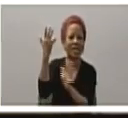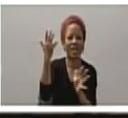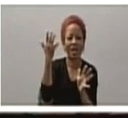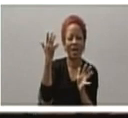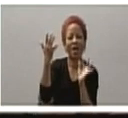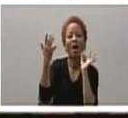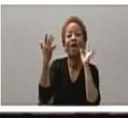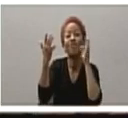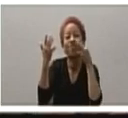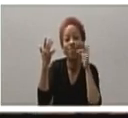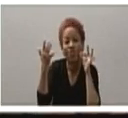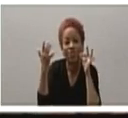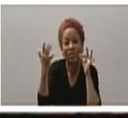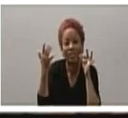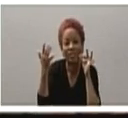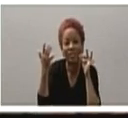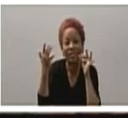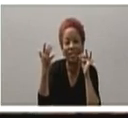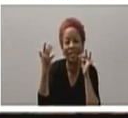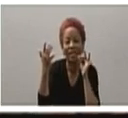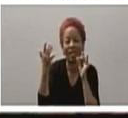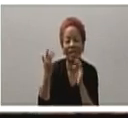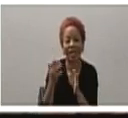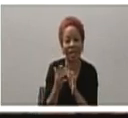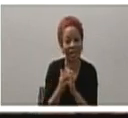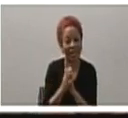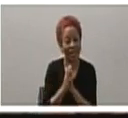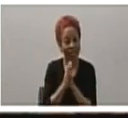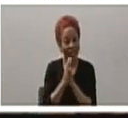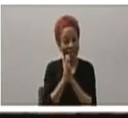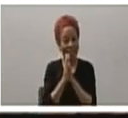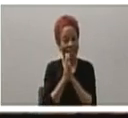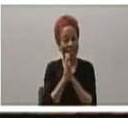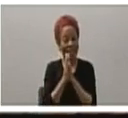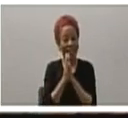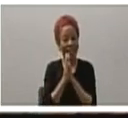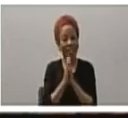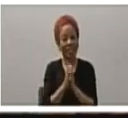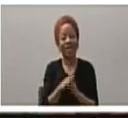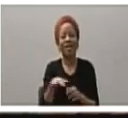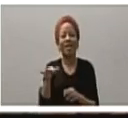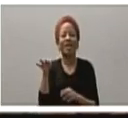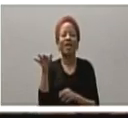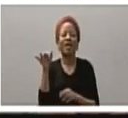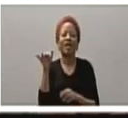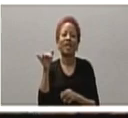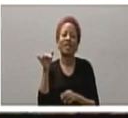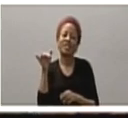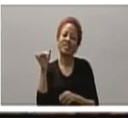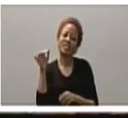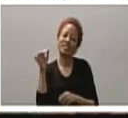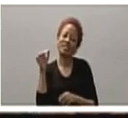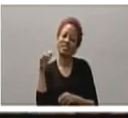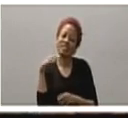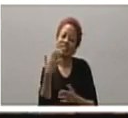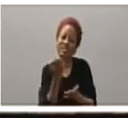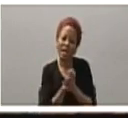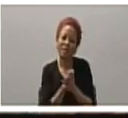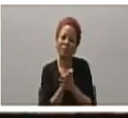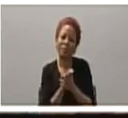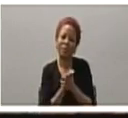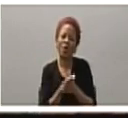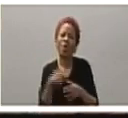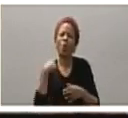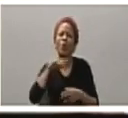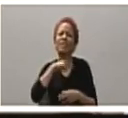The same thing for us. We won't say, look, this branch or that branch bears fruit, but we will